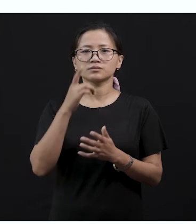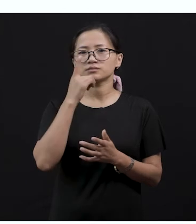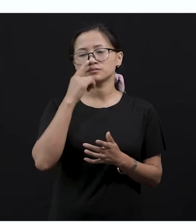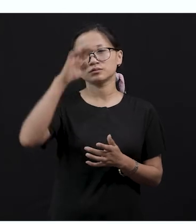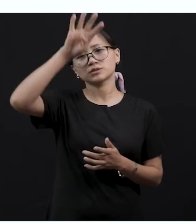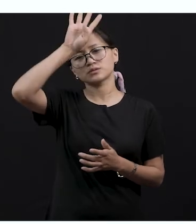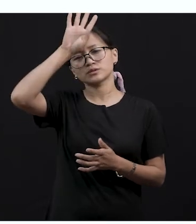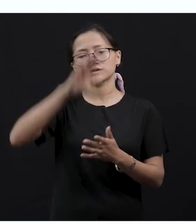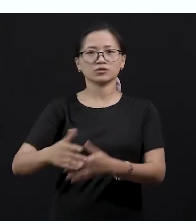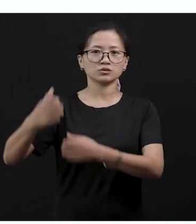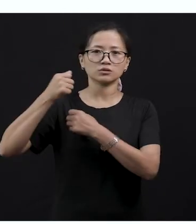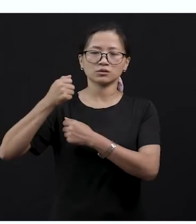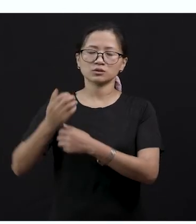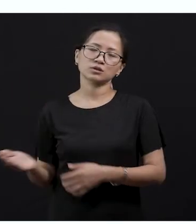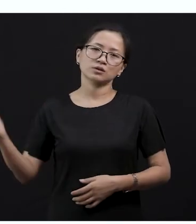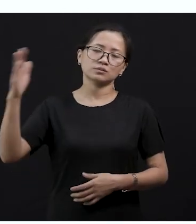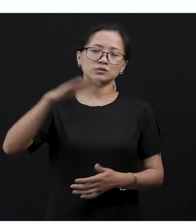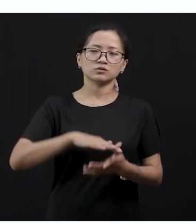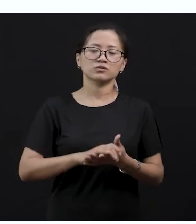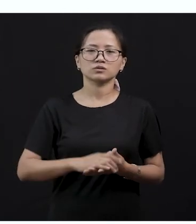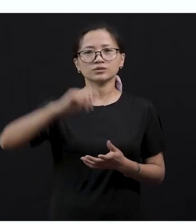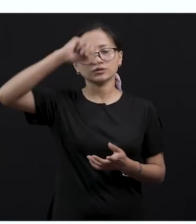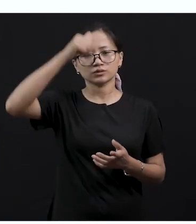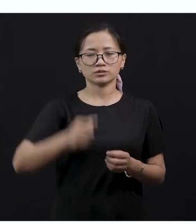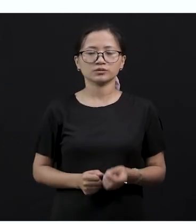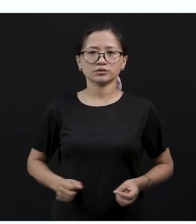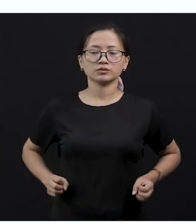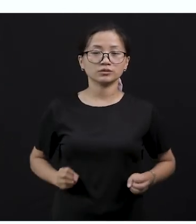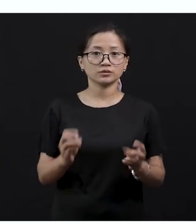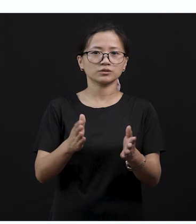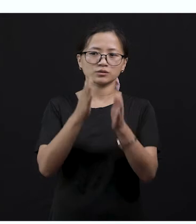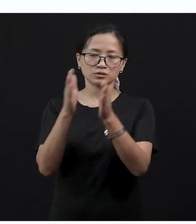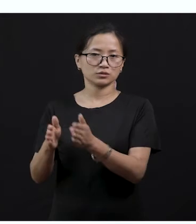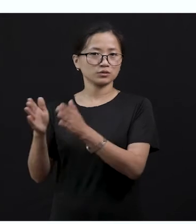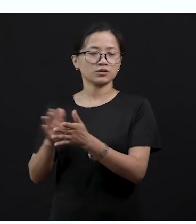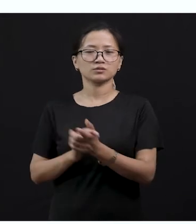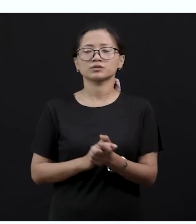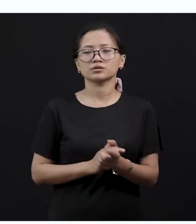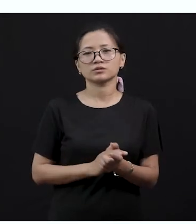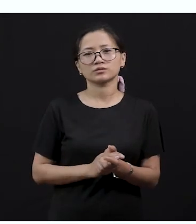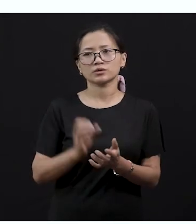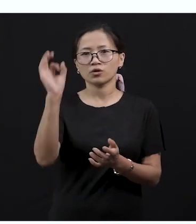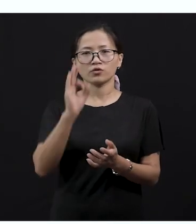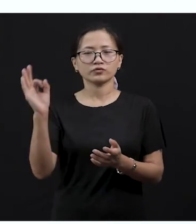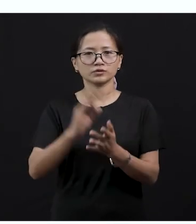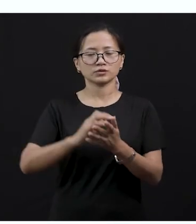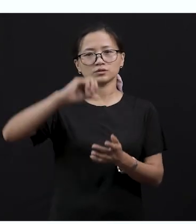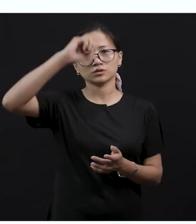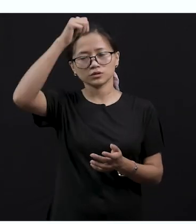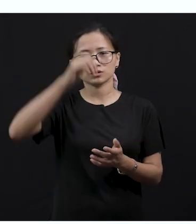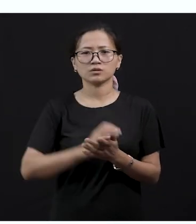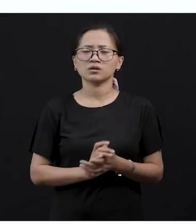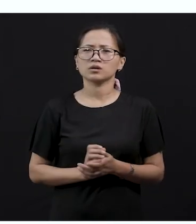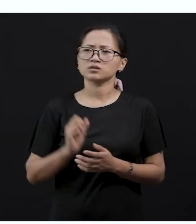their soldiers came to India. Then they set up their officers in India. They set up their own army